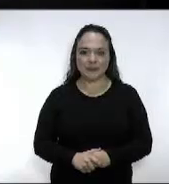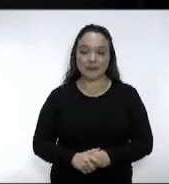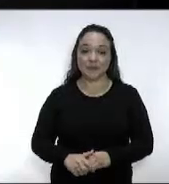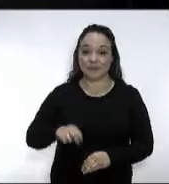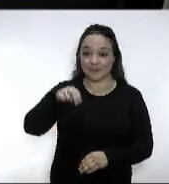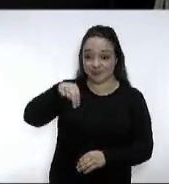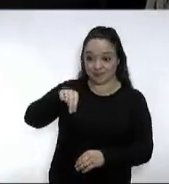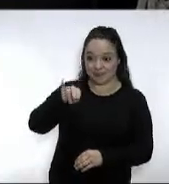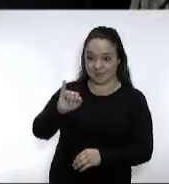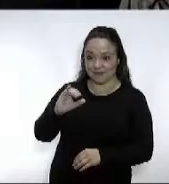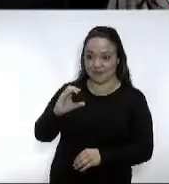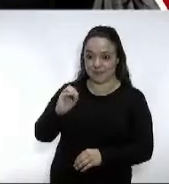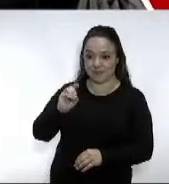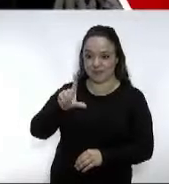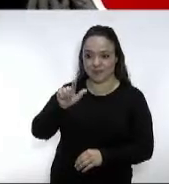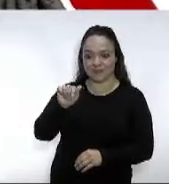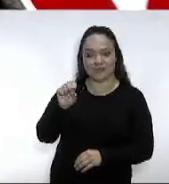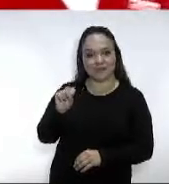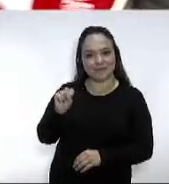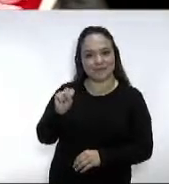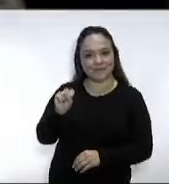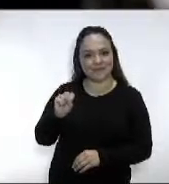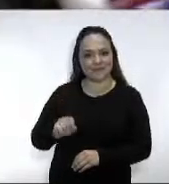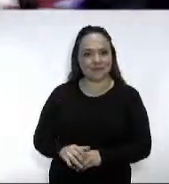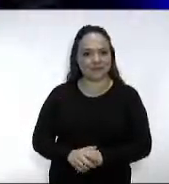Nicolas Ecker Machado.